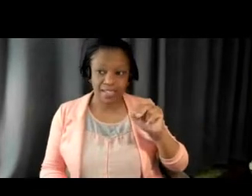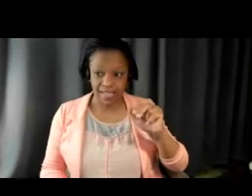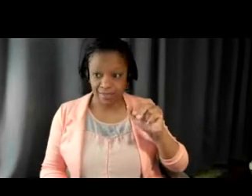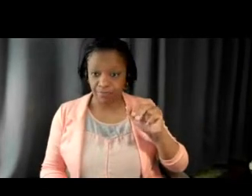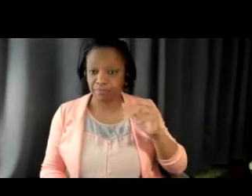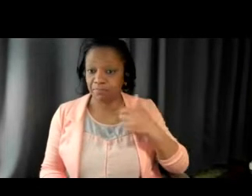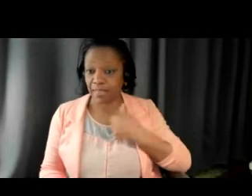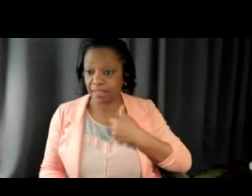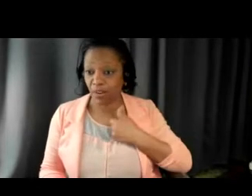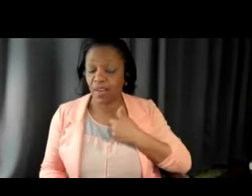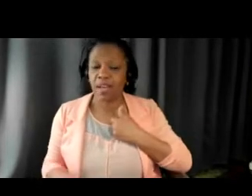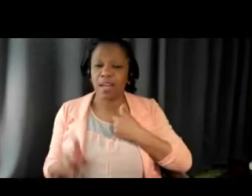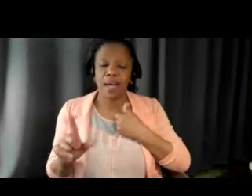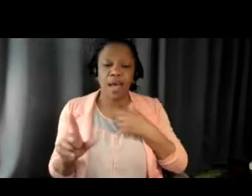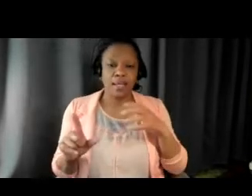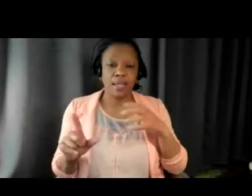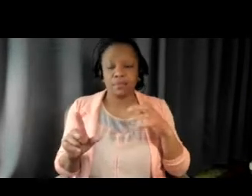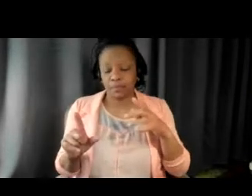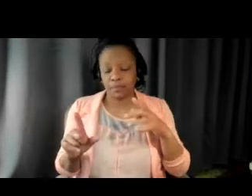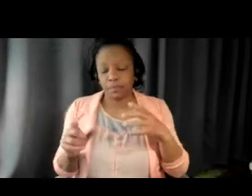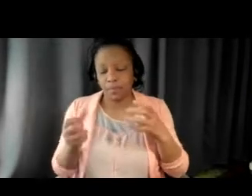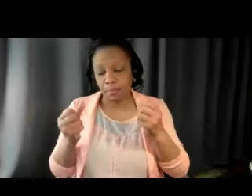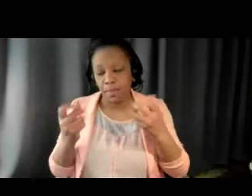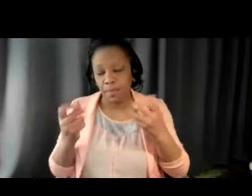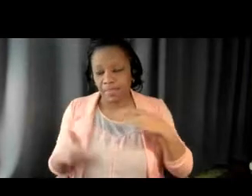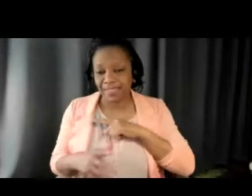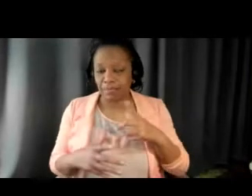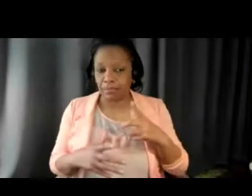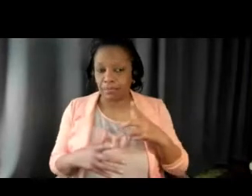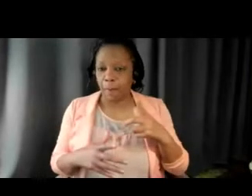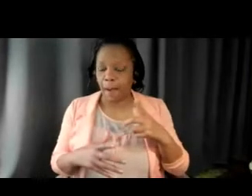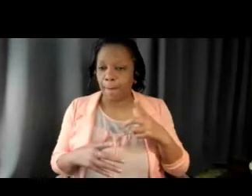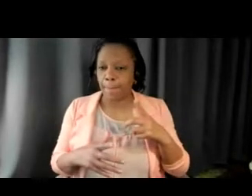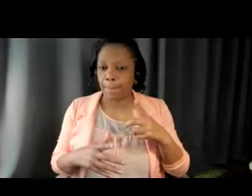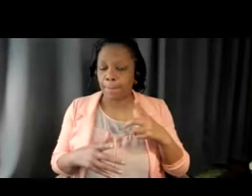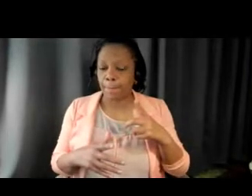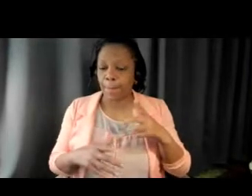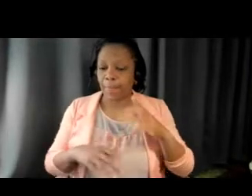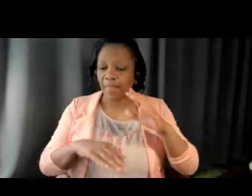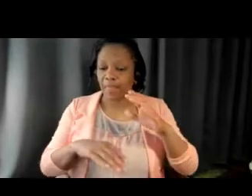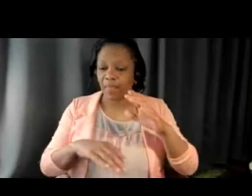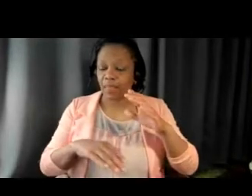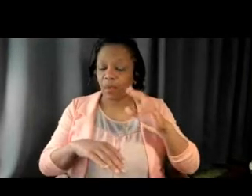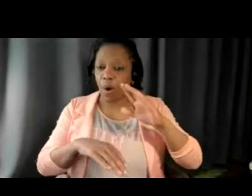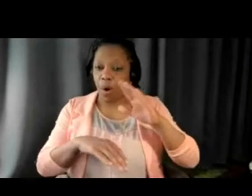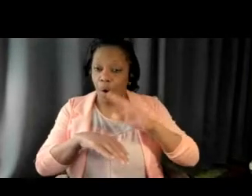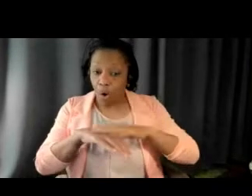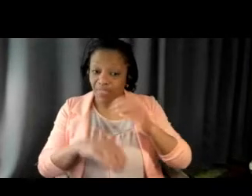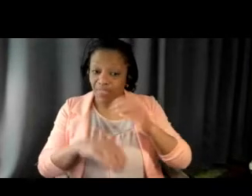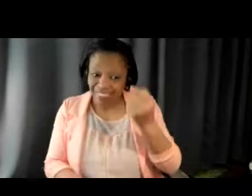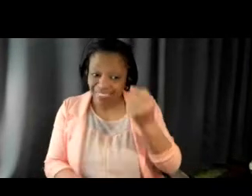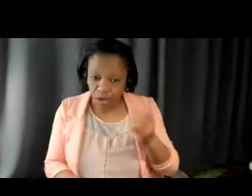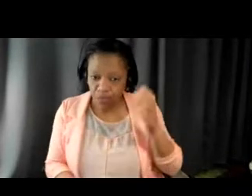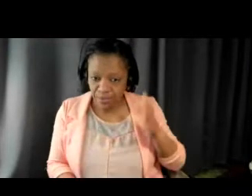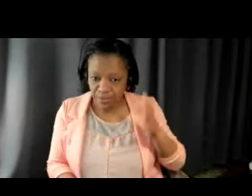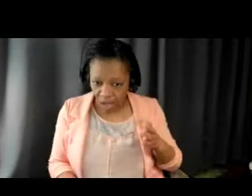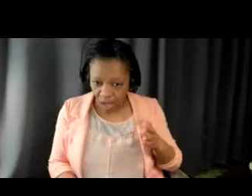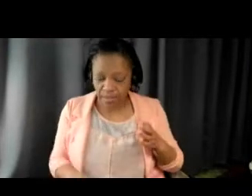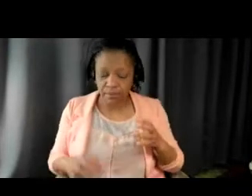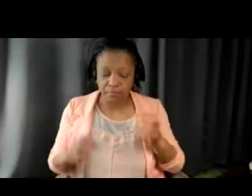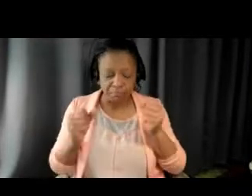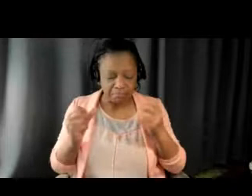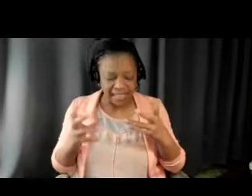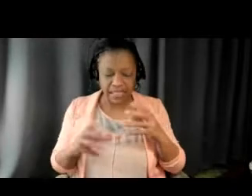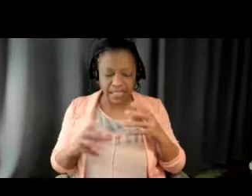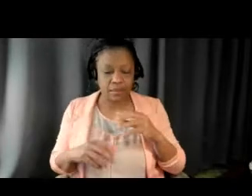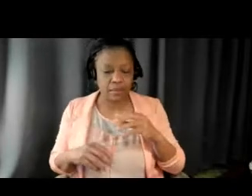Palestinians on the south side of Chicago, as well as in Chicagoland area, and their role on the south side. We'll get that to when we talk about the corner